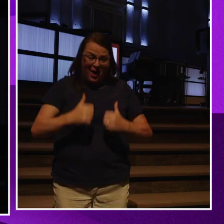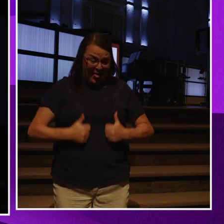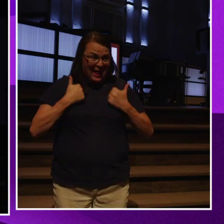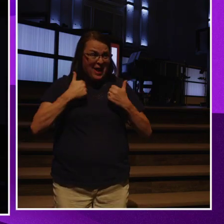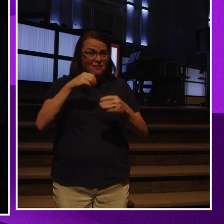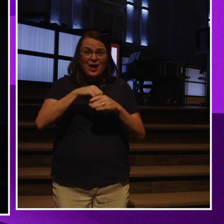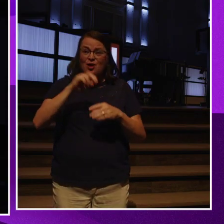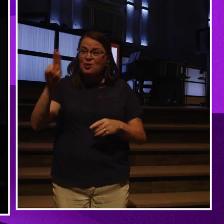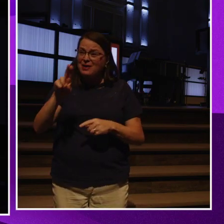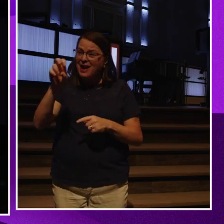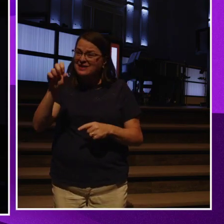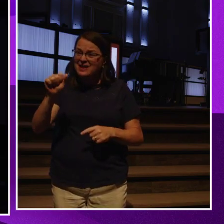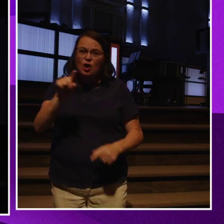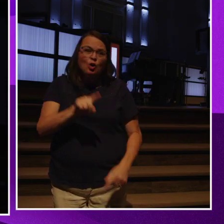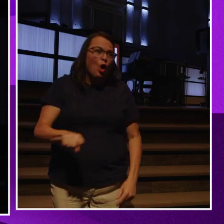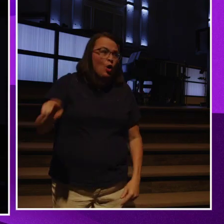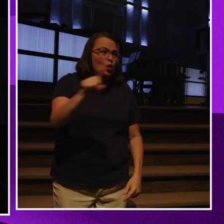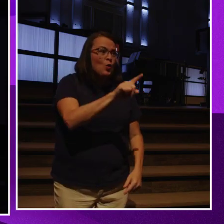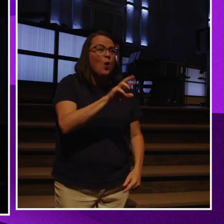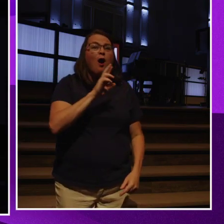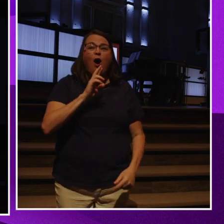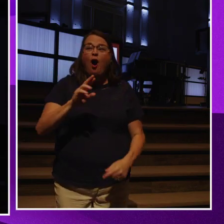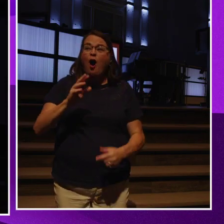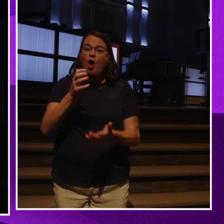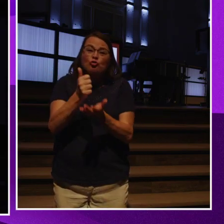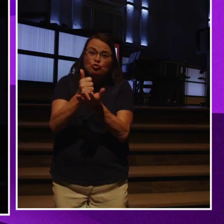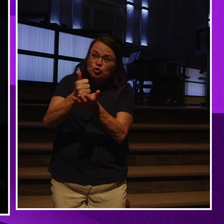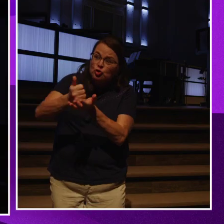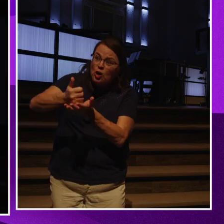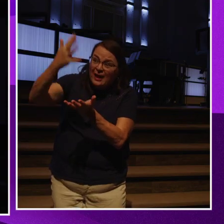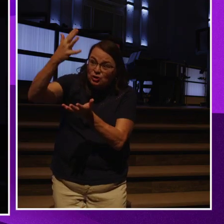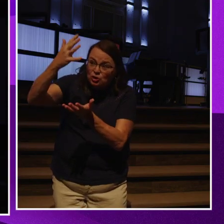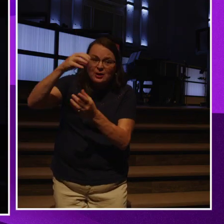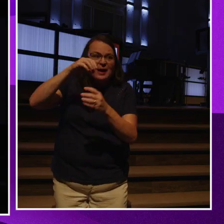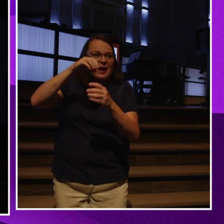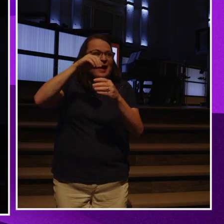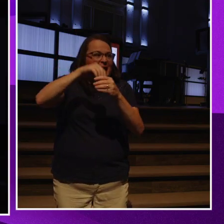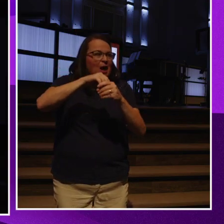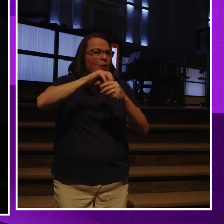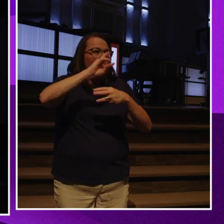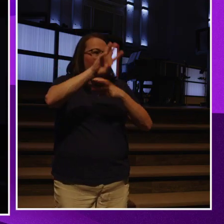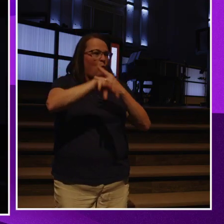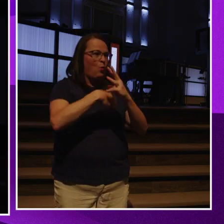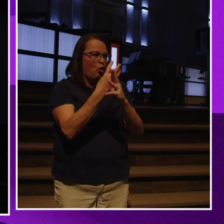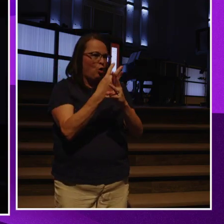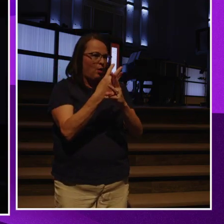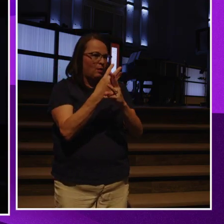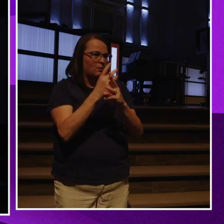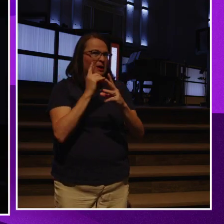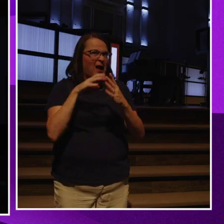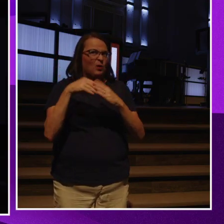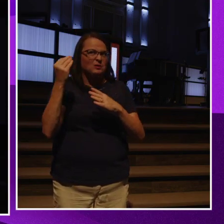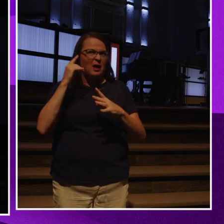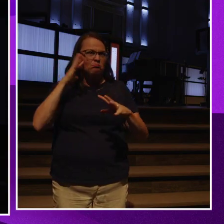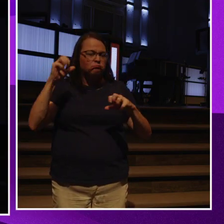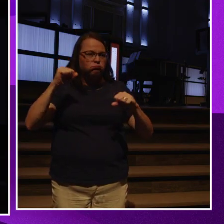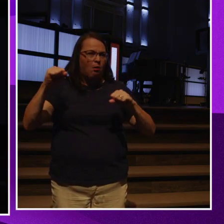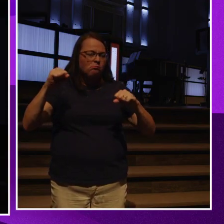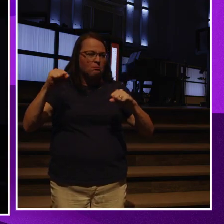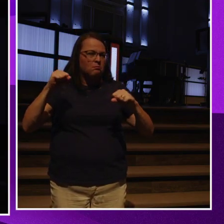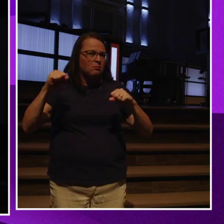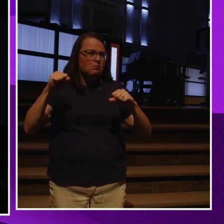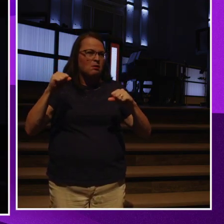of the richest people in the world. No matter what your income level is here, you are some of the richest in the world. But